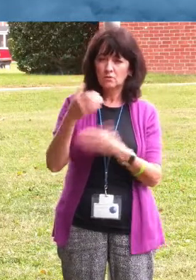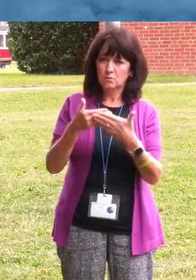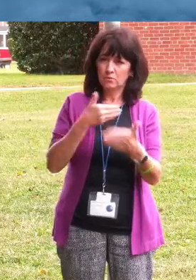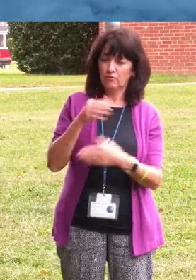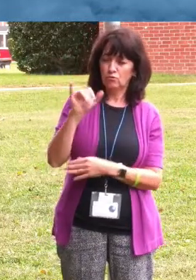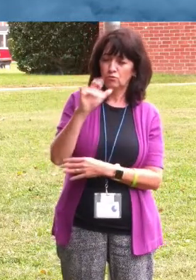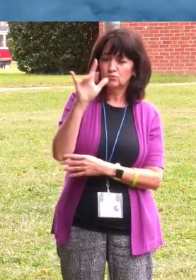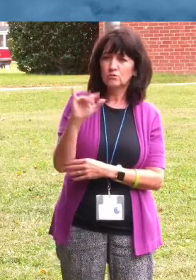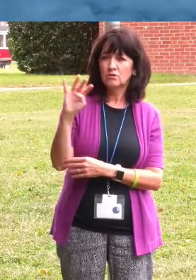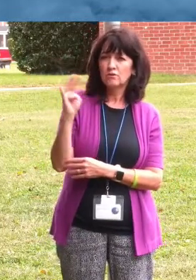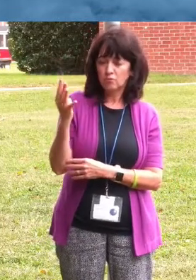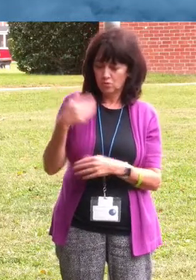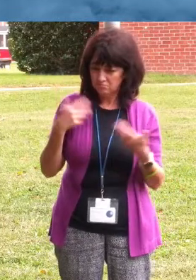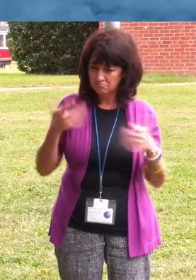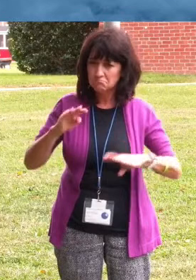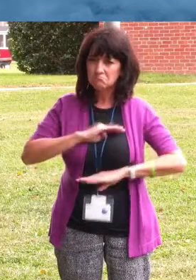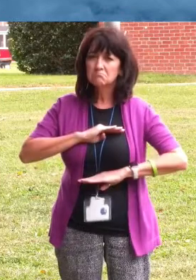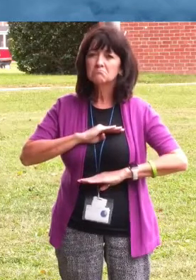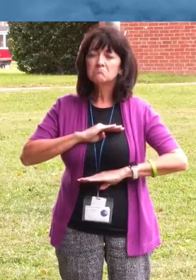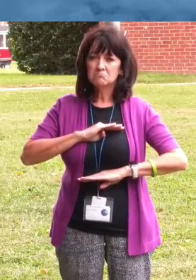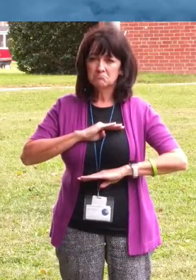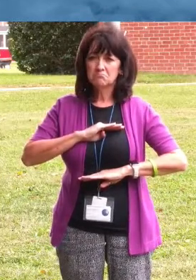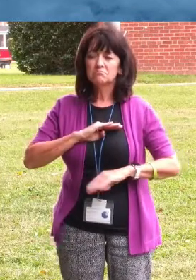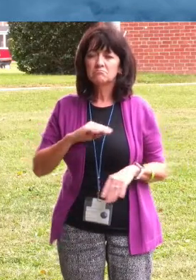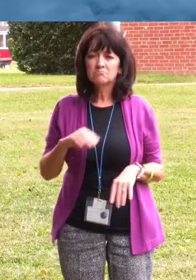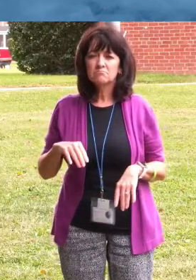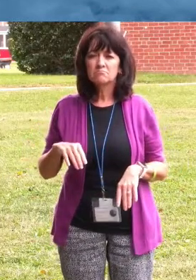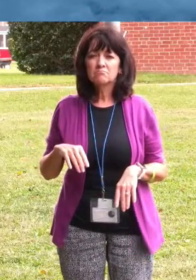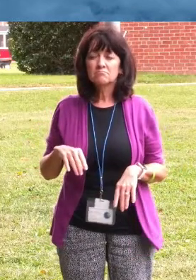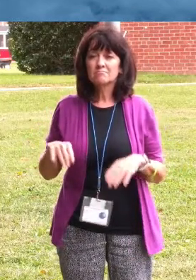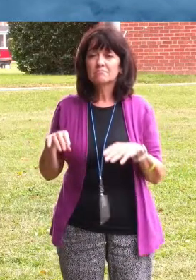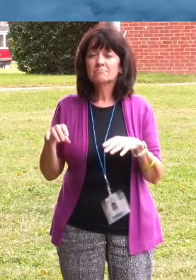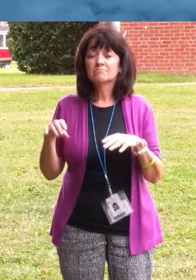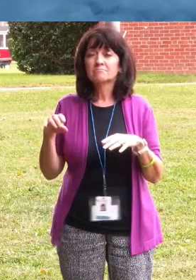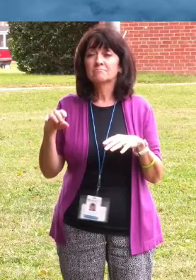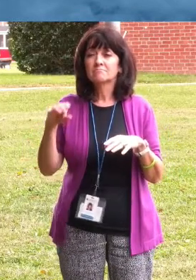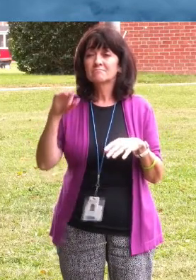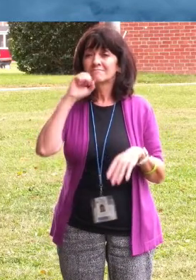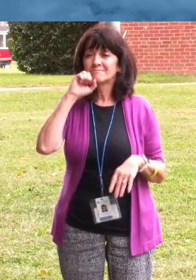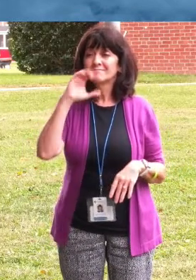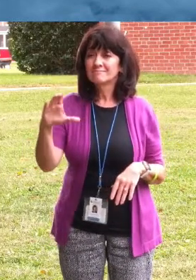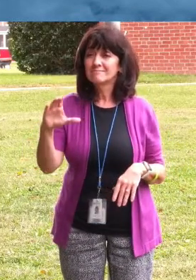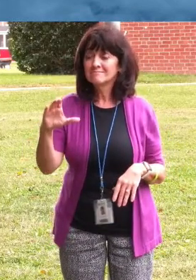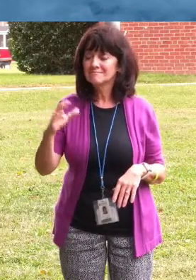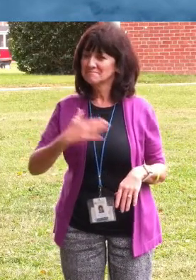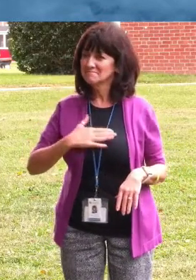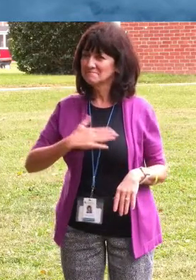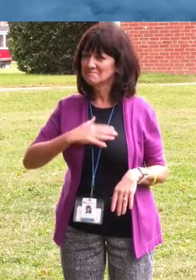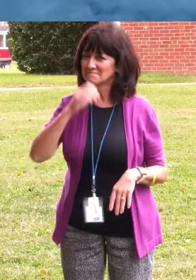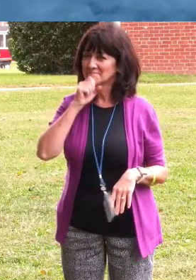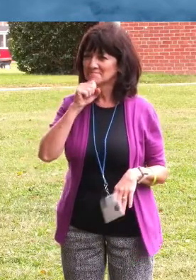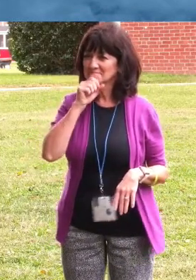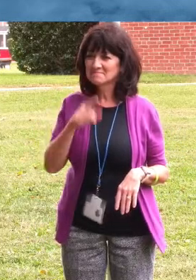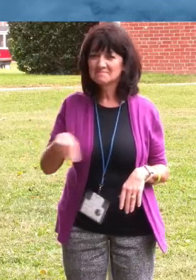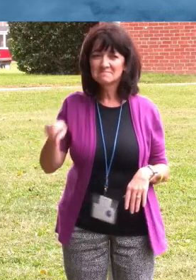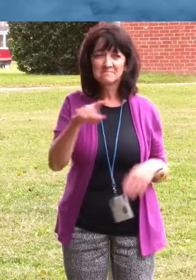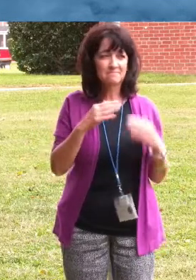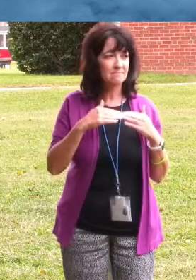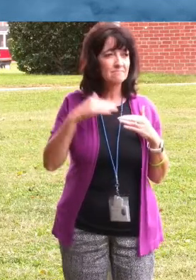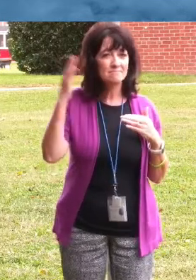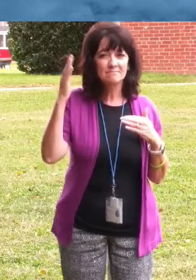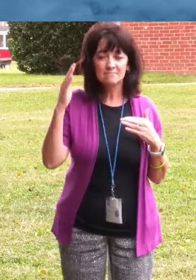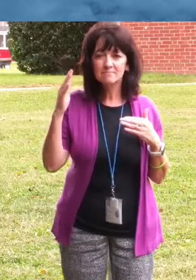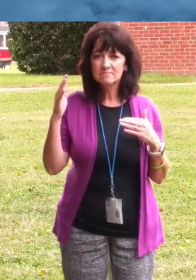we met that, and our senior population, those my age and older, are